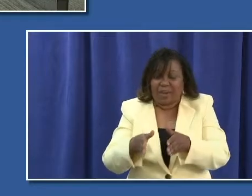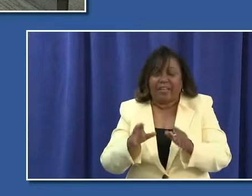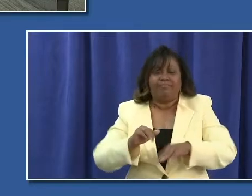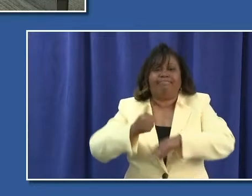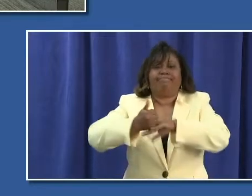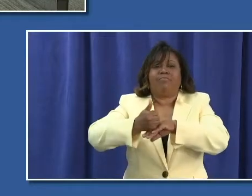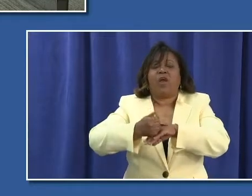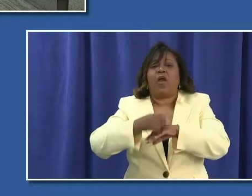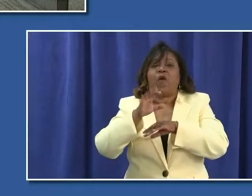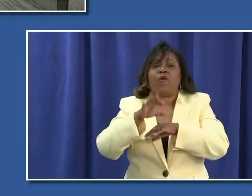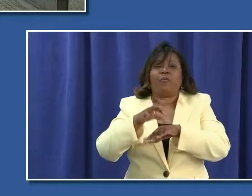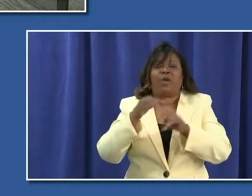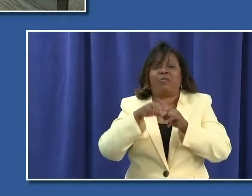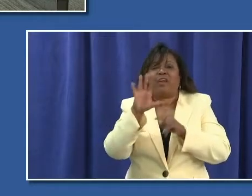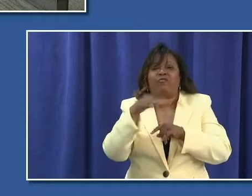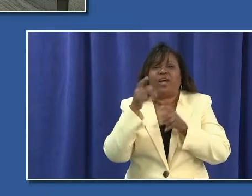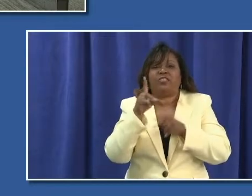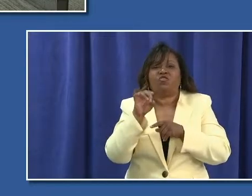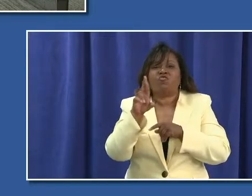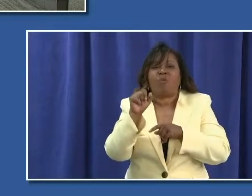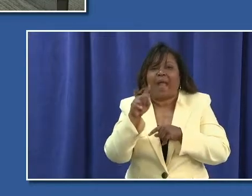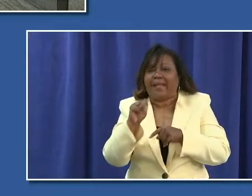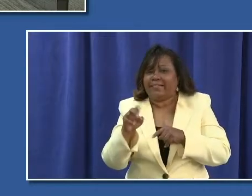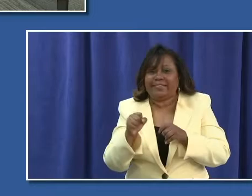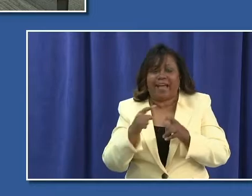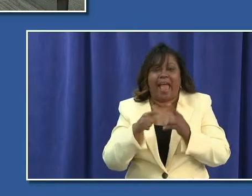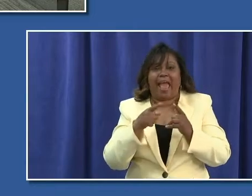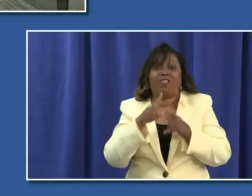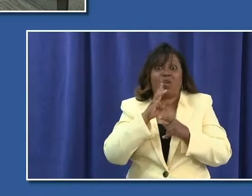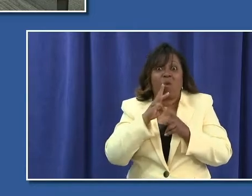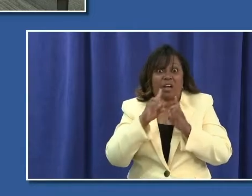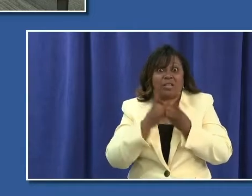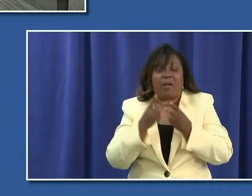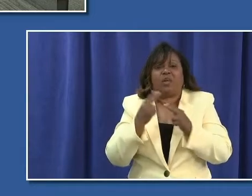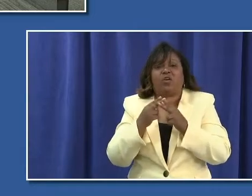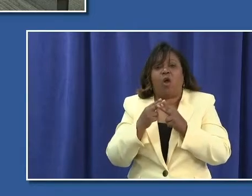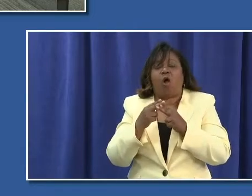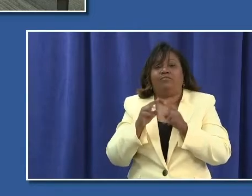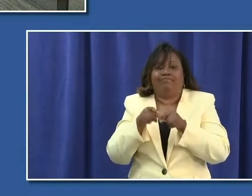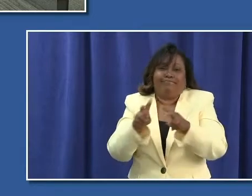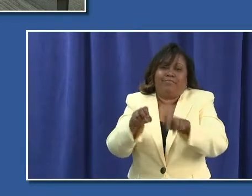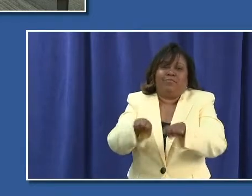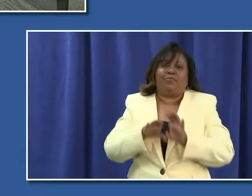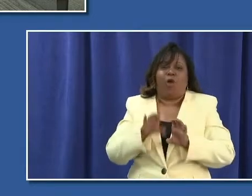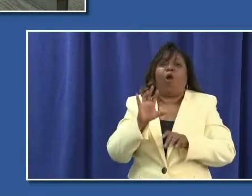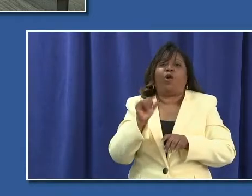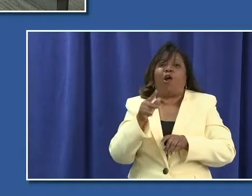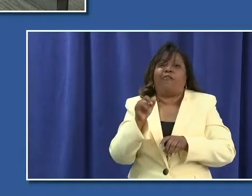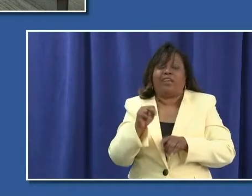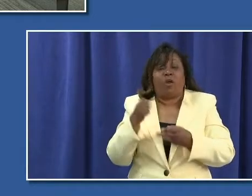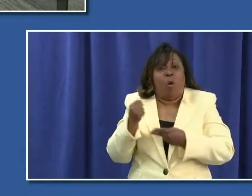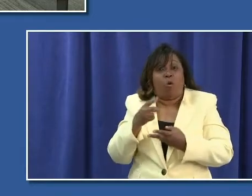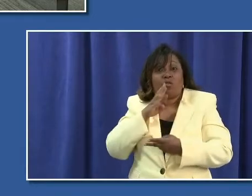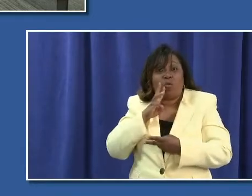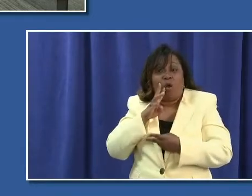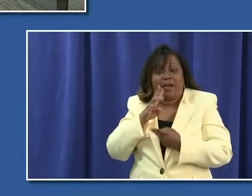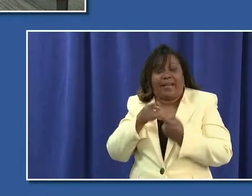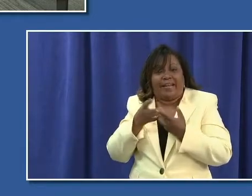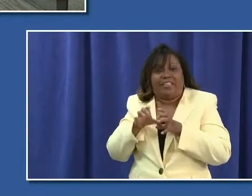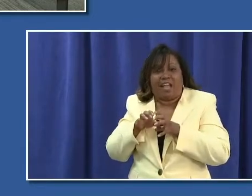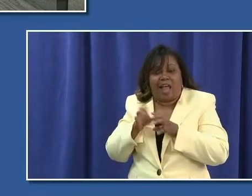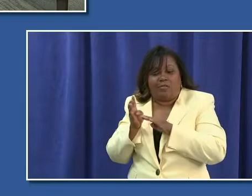in French drains, or we just put in what we, in the water department, call coffins, basically, that holds the water, then it gives it a chance